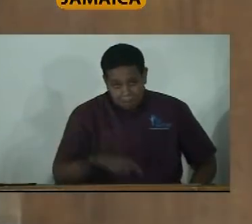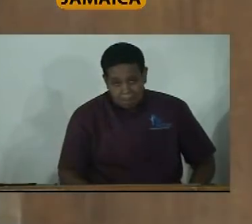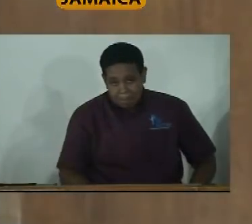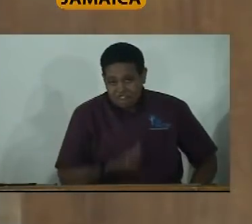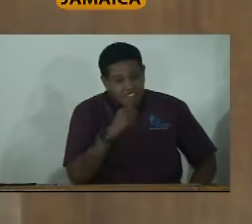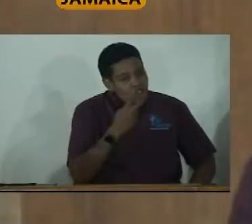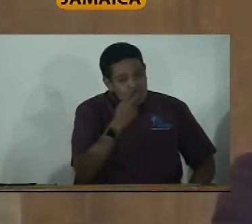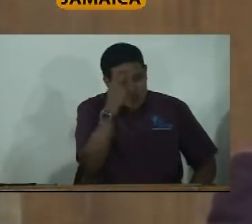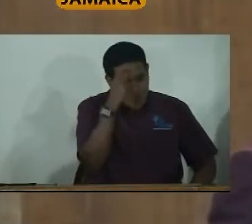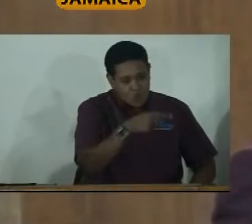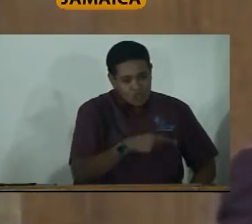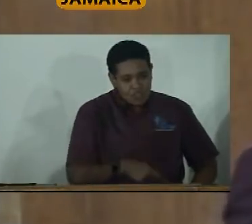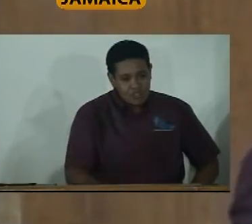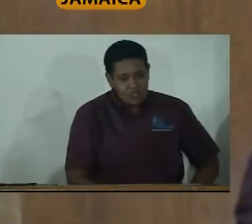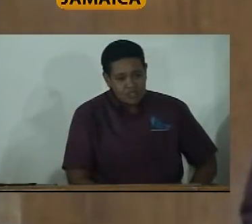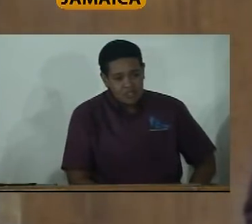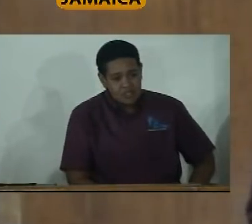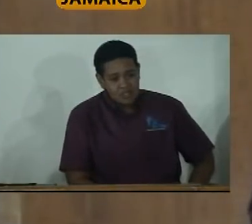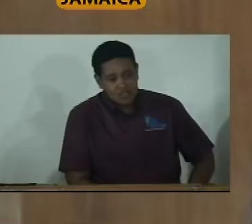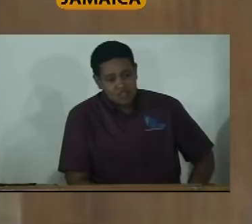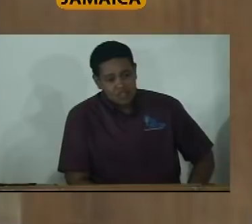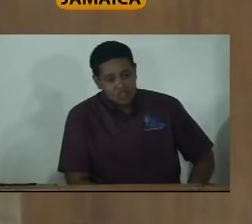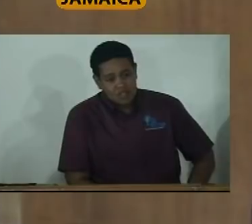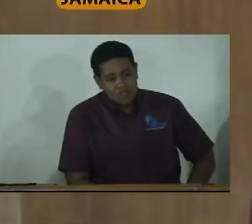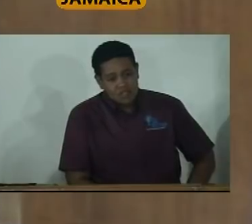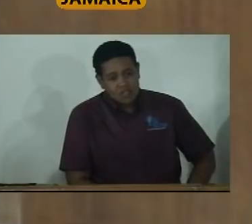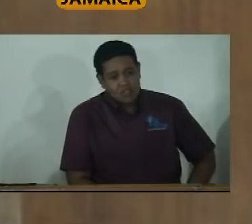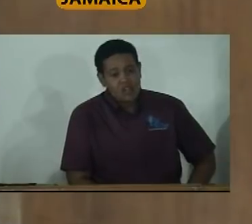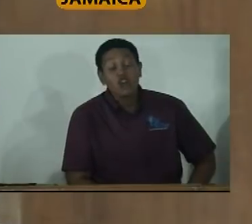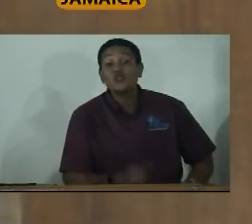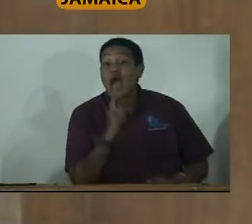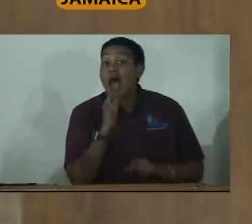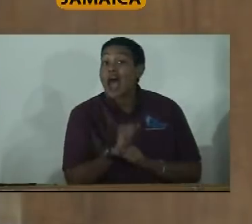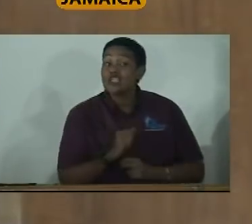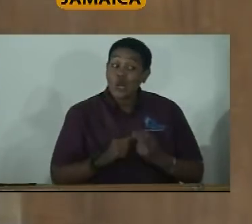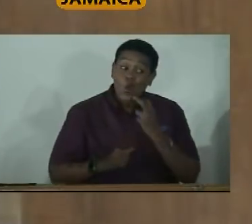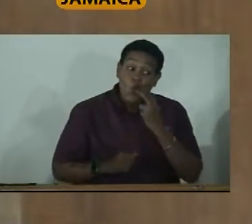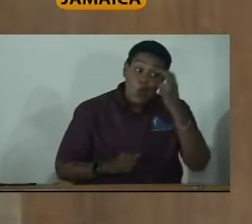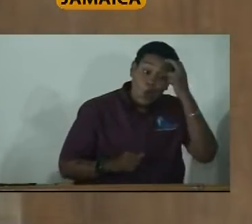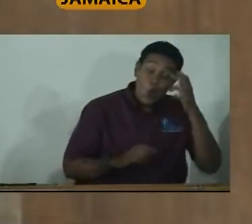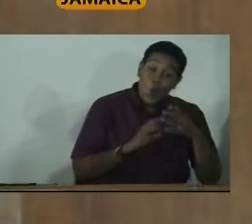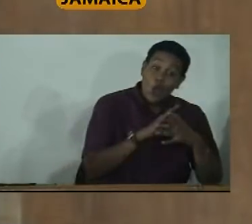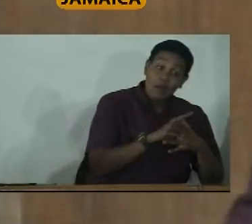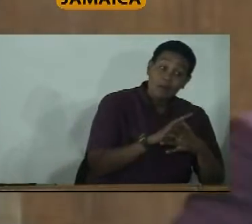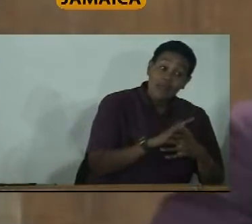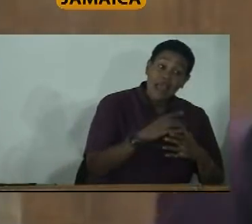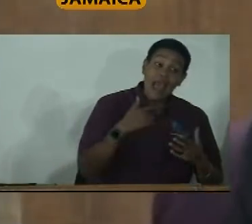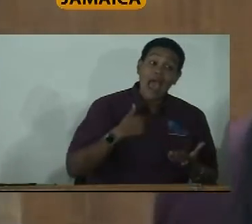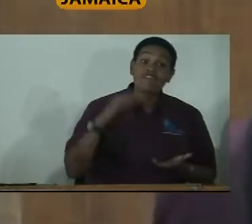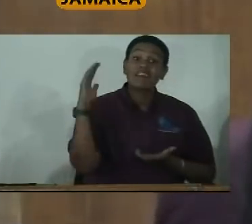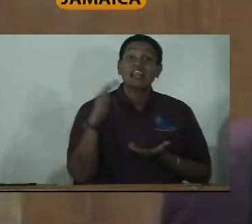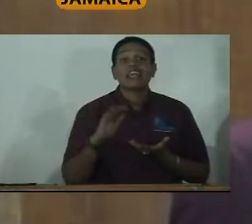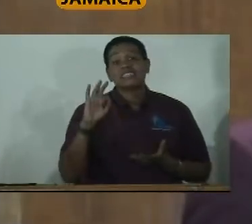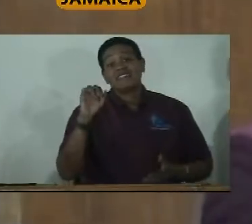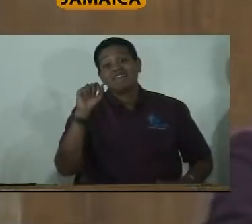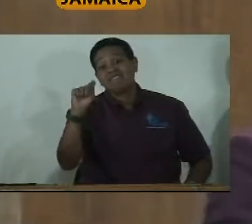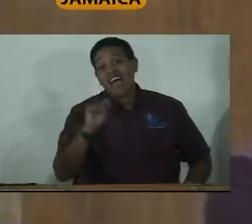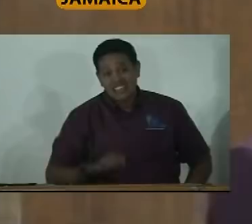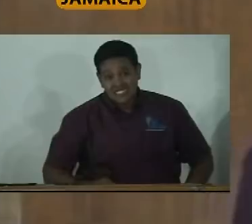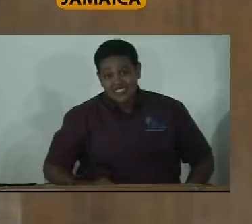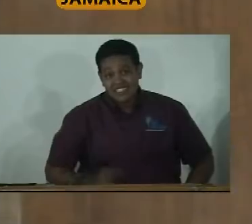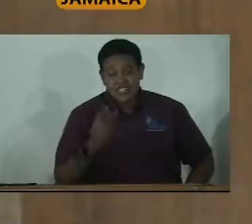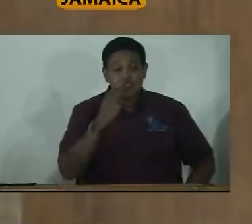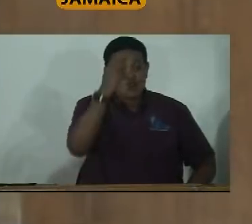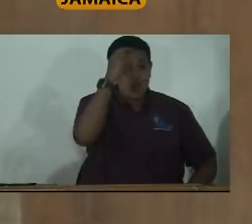And goat is chevron. So actually goat meat have less fat. Goat